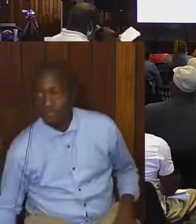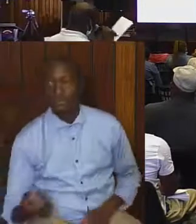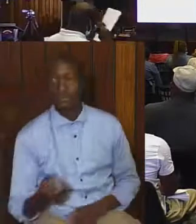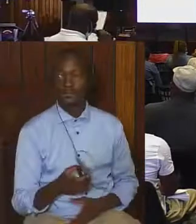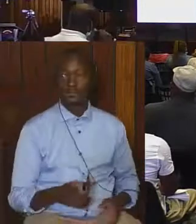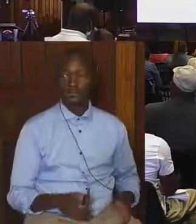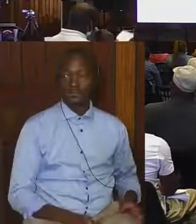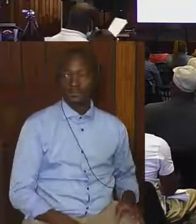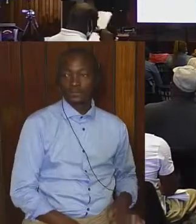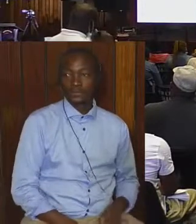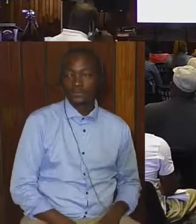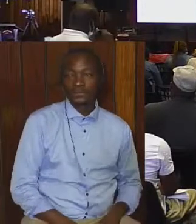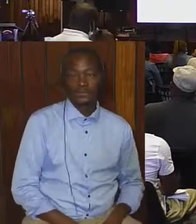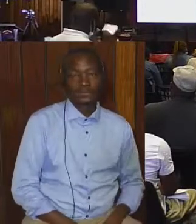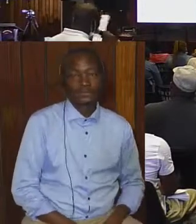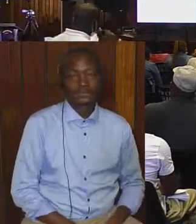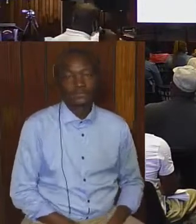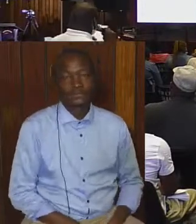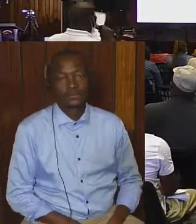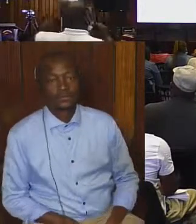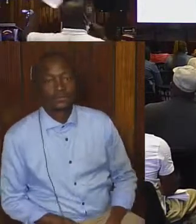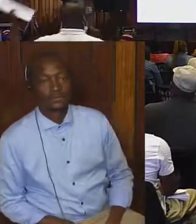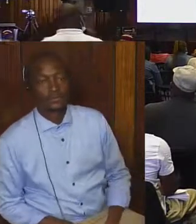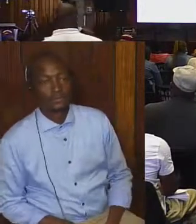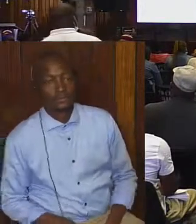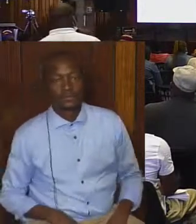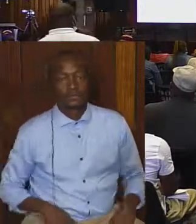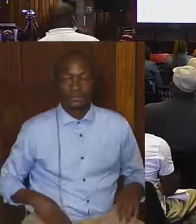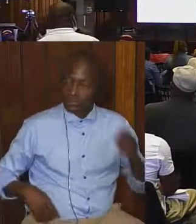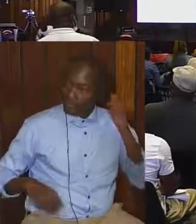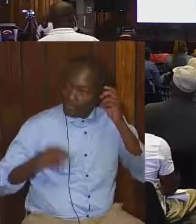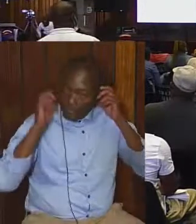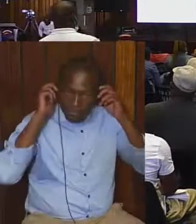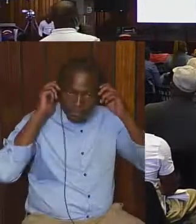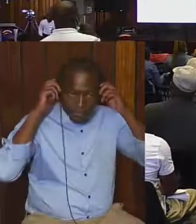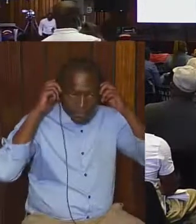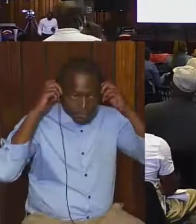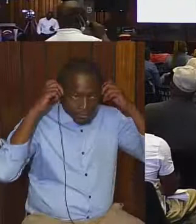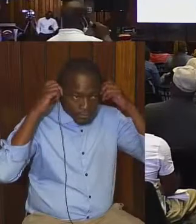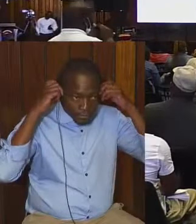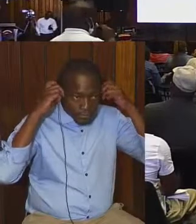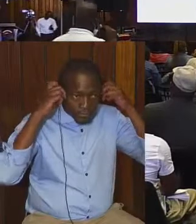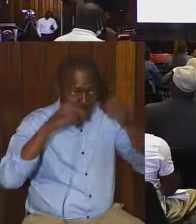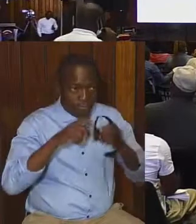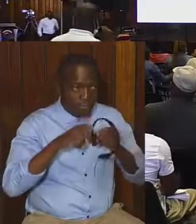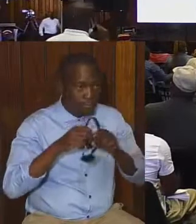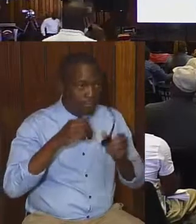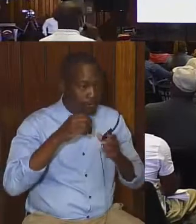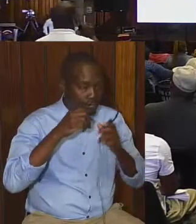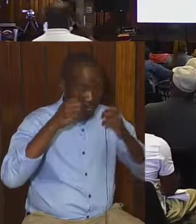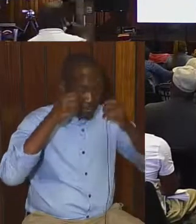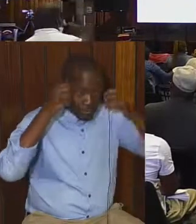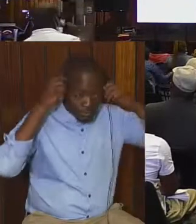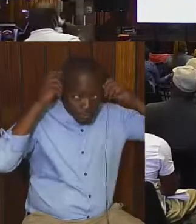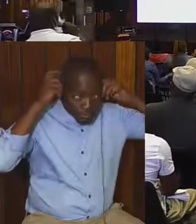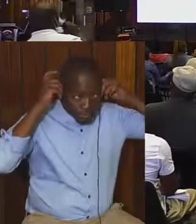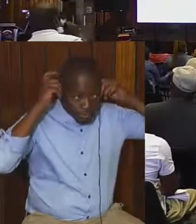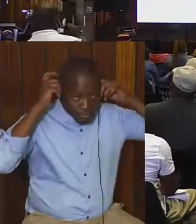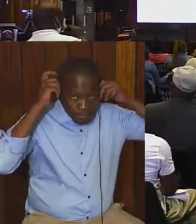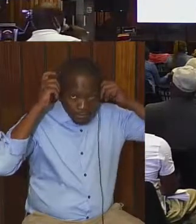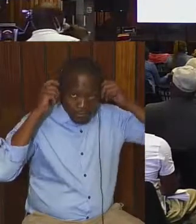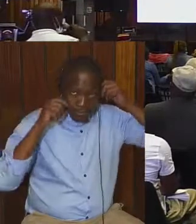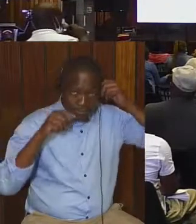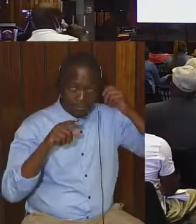be little bit different compared to the past? The second question,